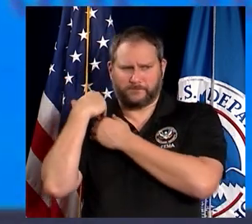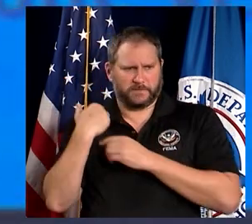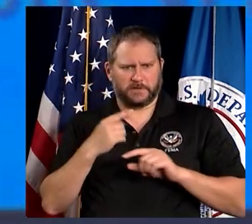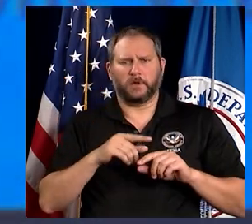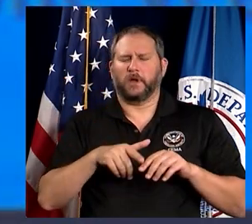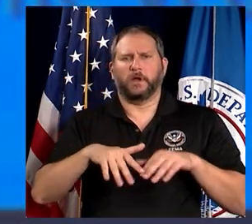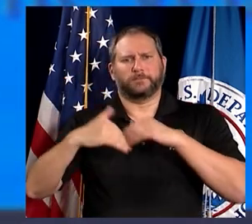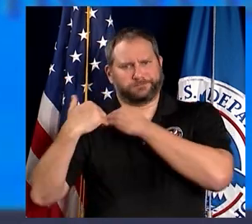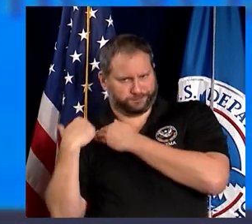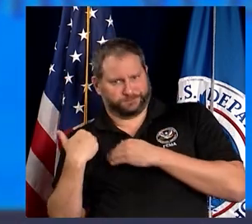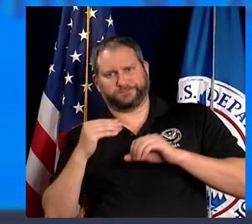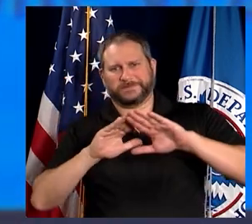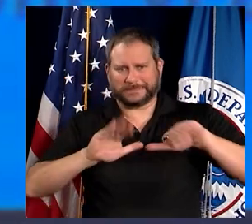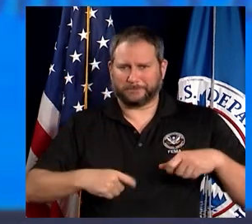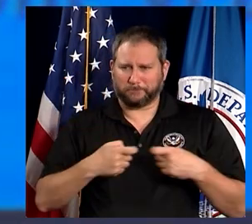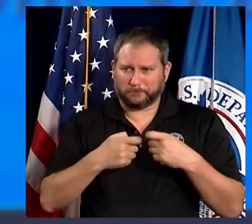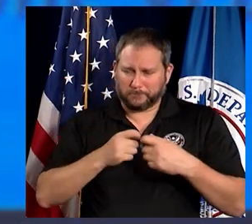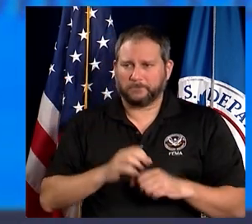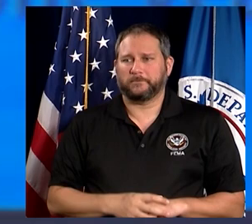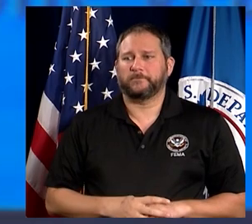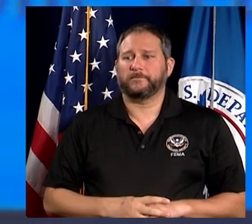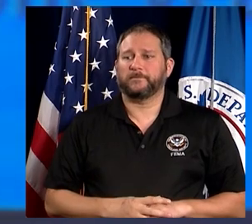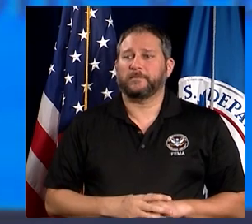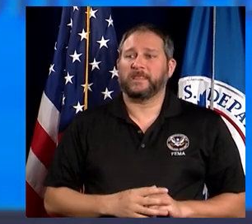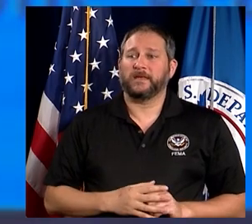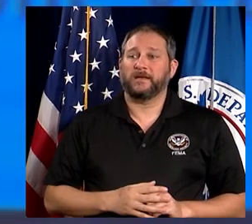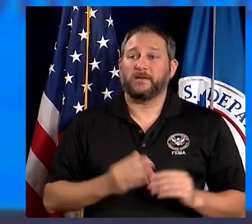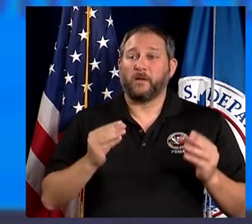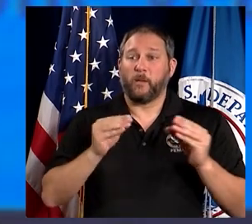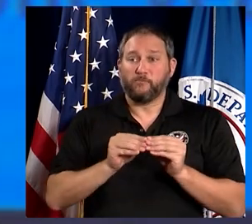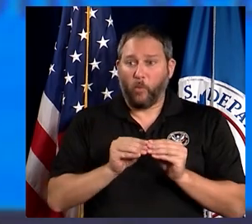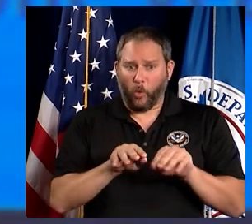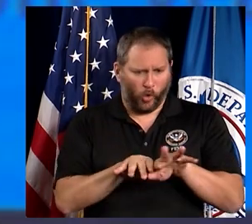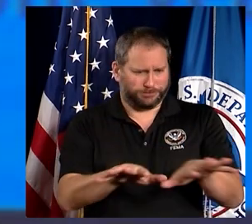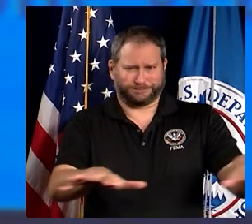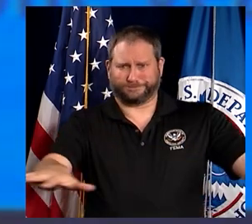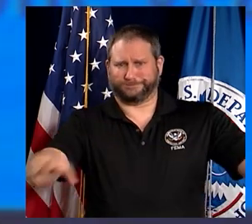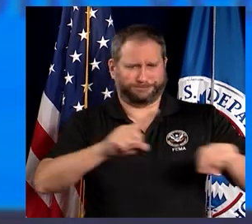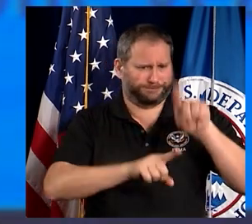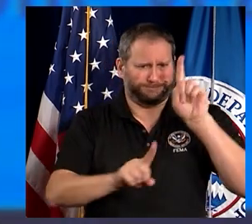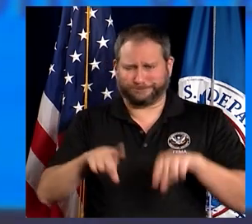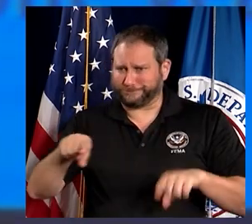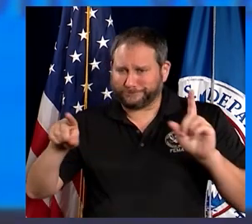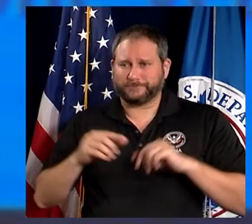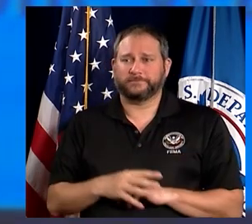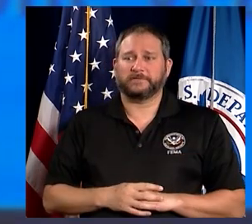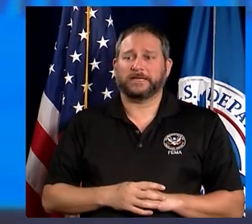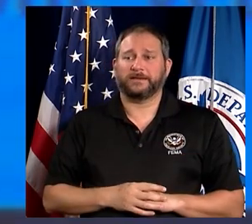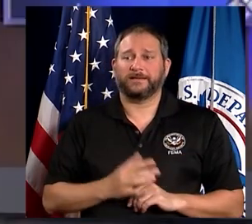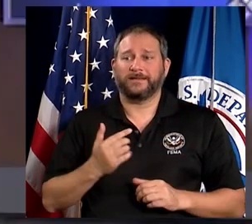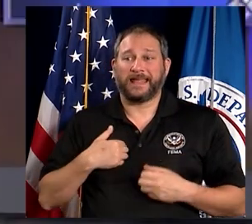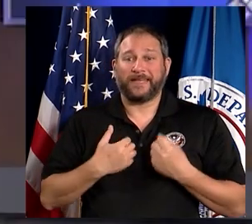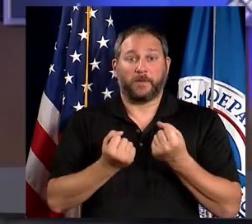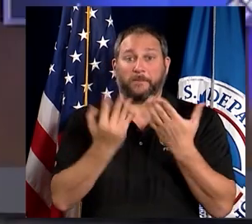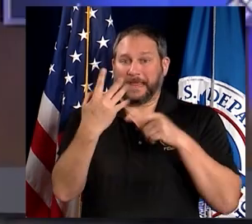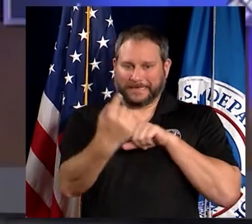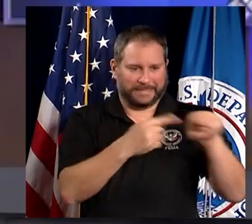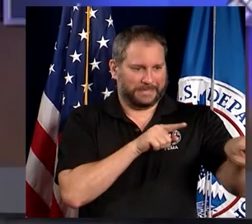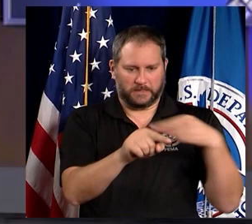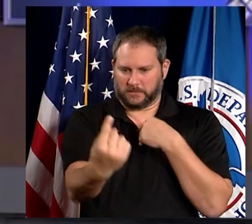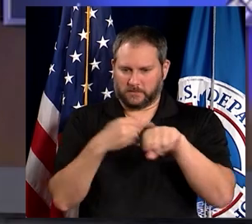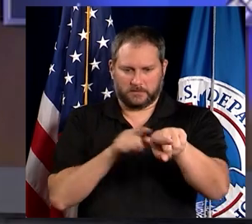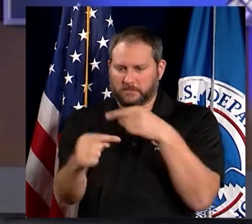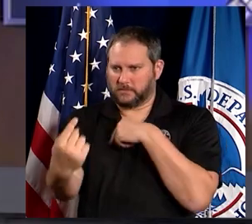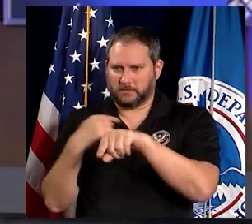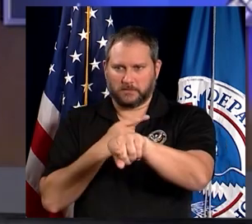towards more distributed and more variable generation, and we are experiencing multi-directional current. So for